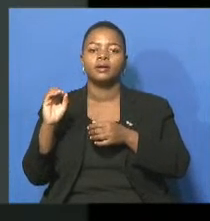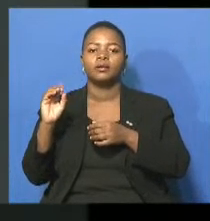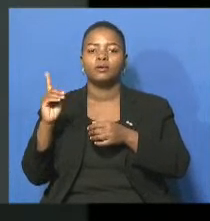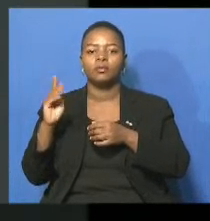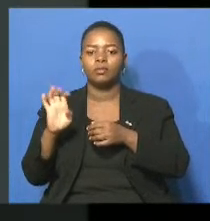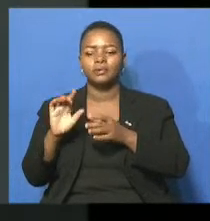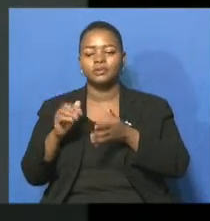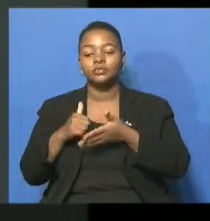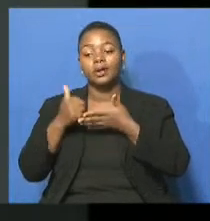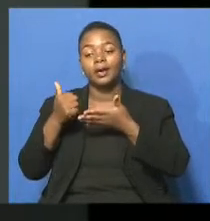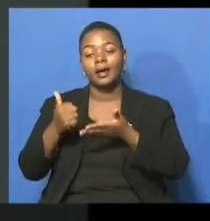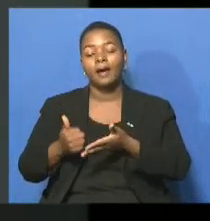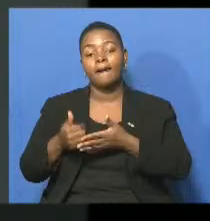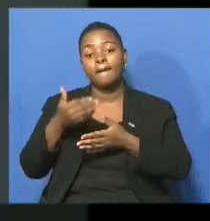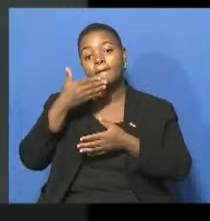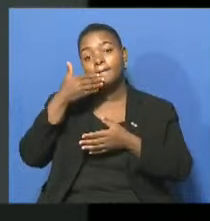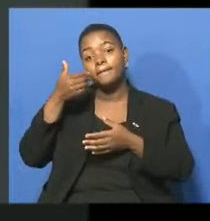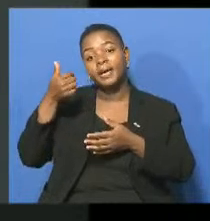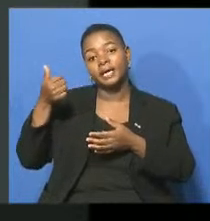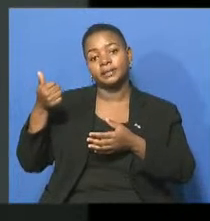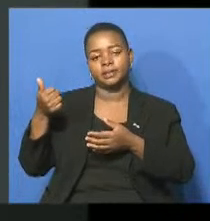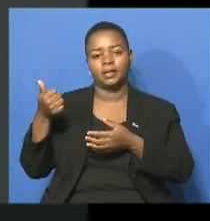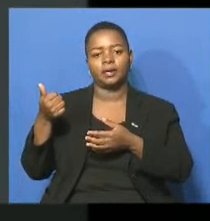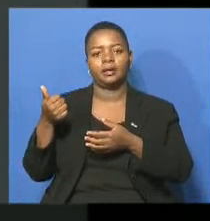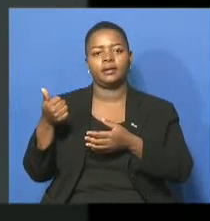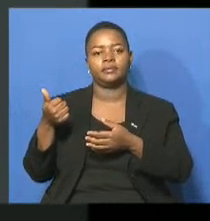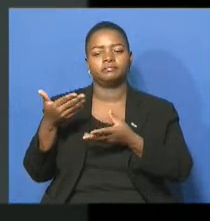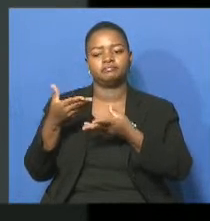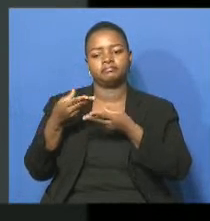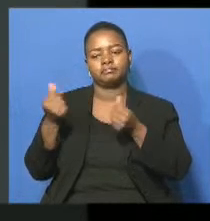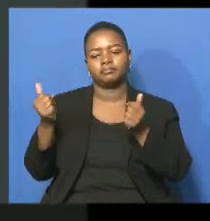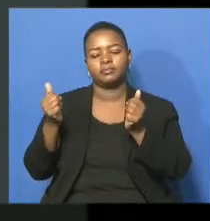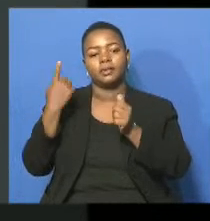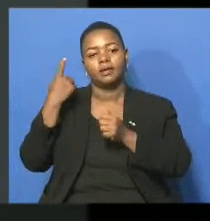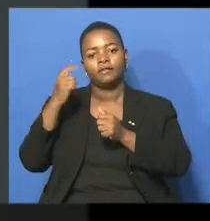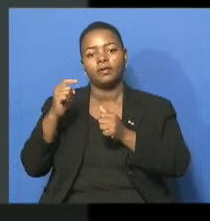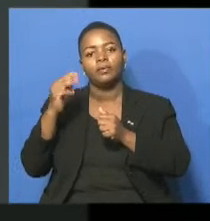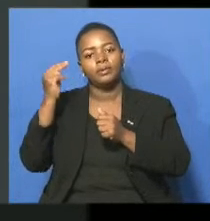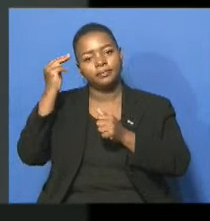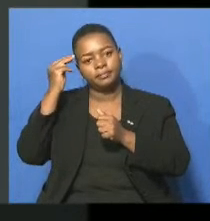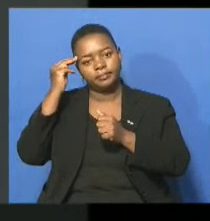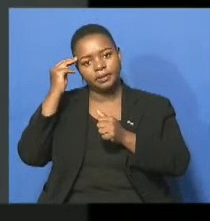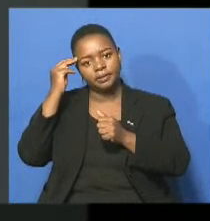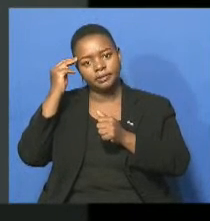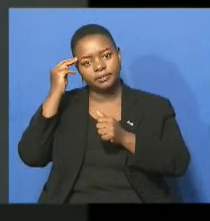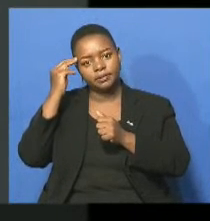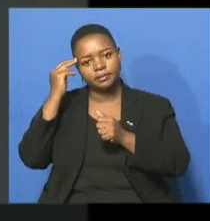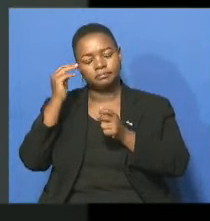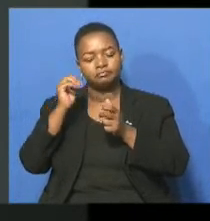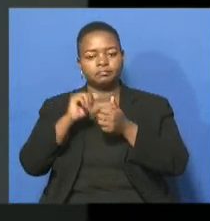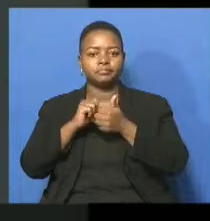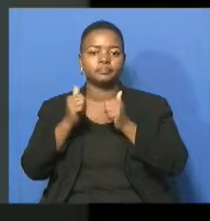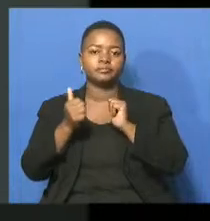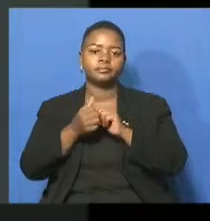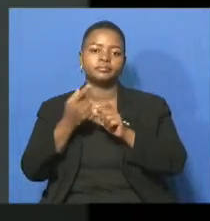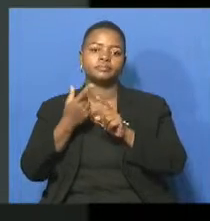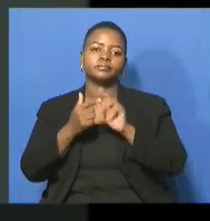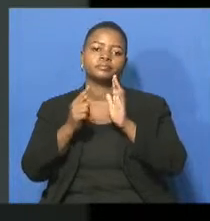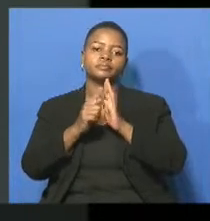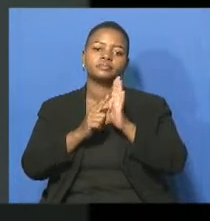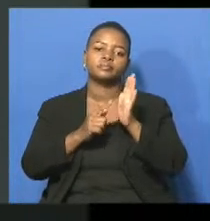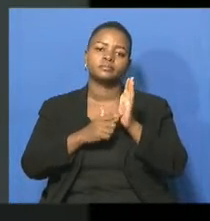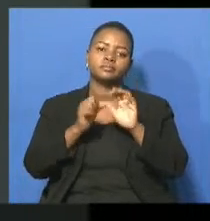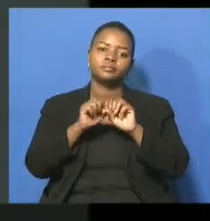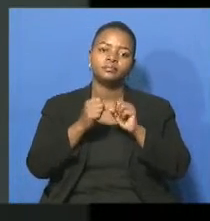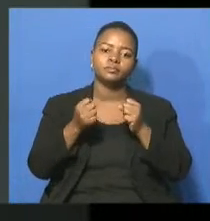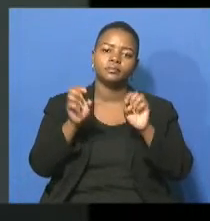facilitate better diversion of those with mental illness from the criminal justice system to